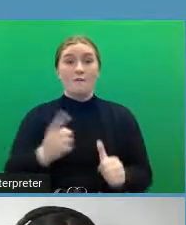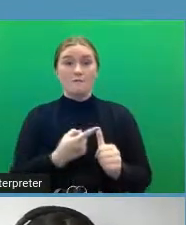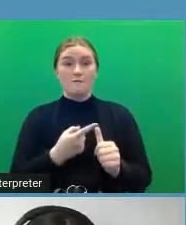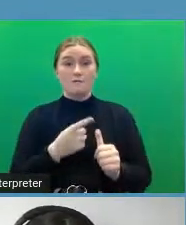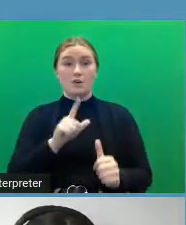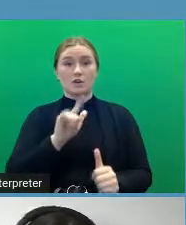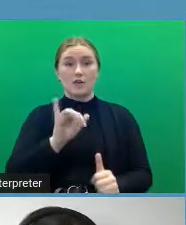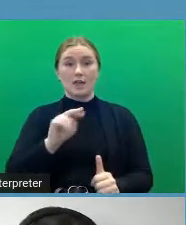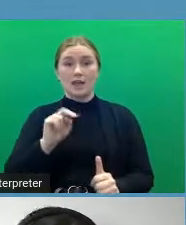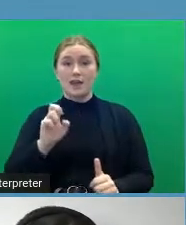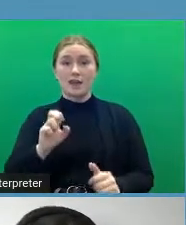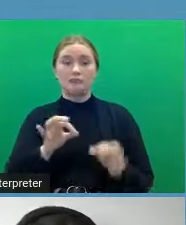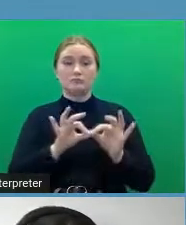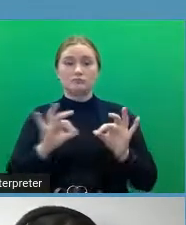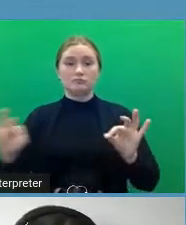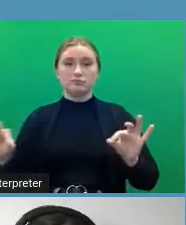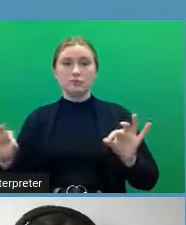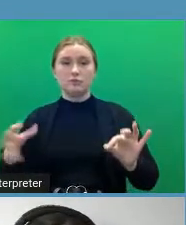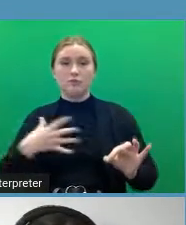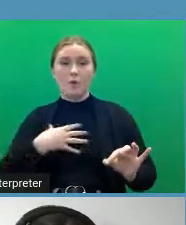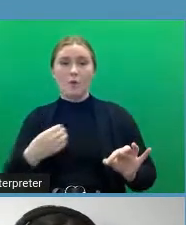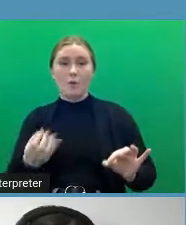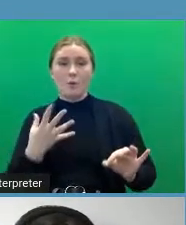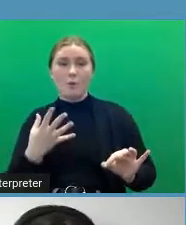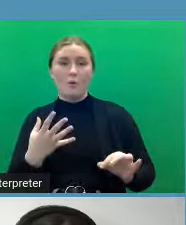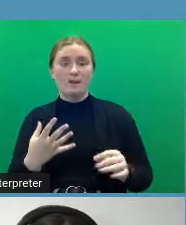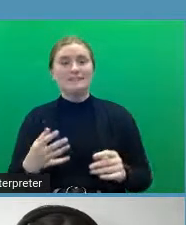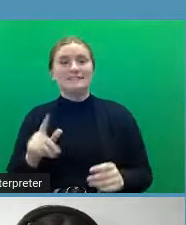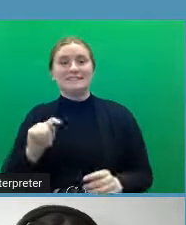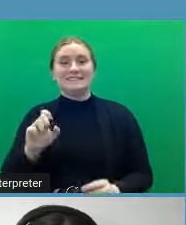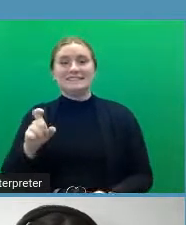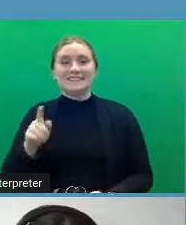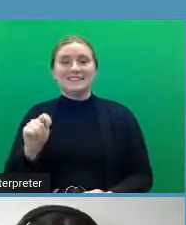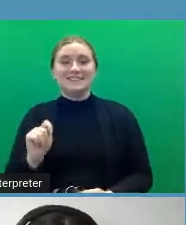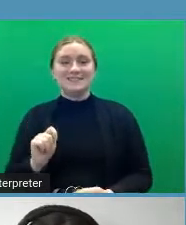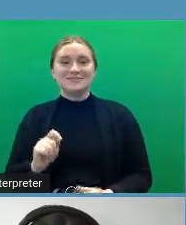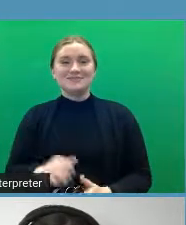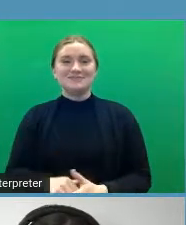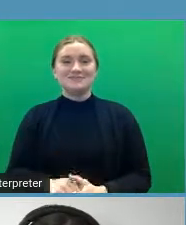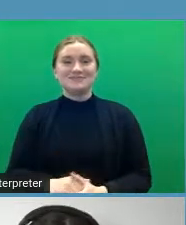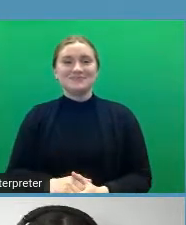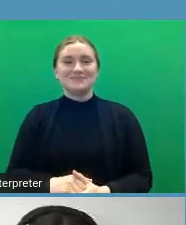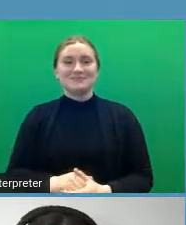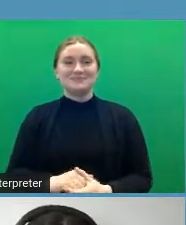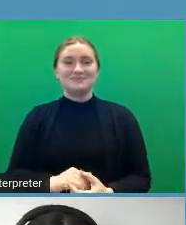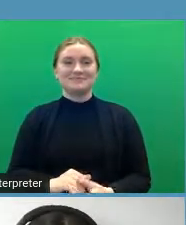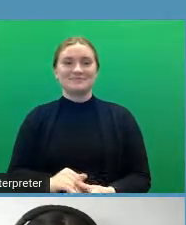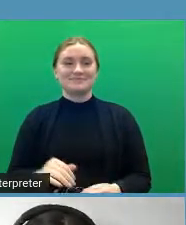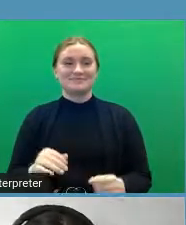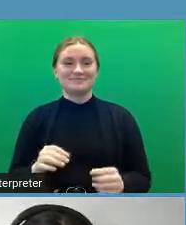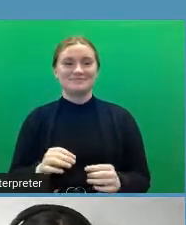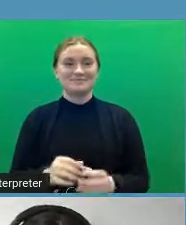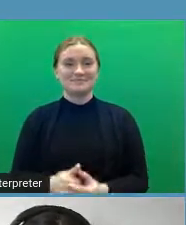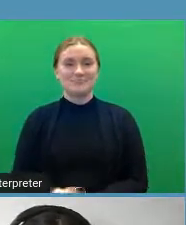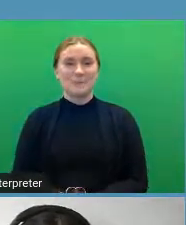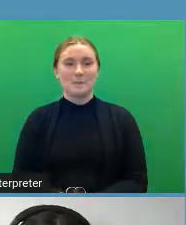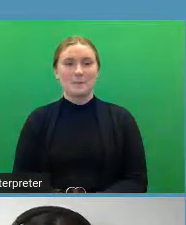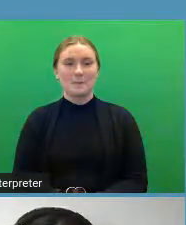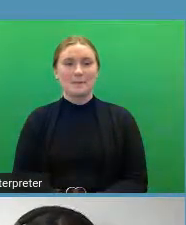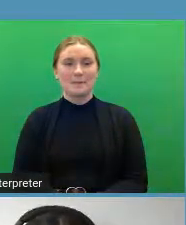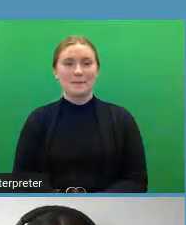we see las agendas que existen a nivel local, which is the Spanish language closed caption or open caption, and then